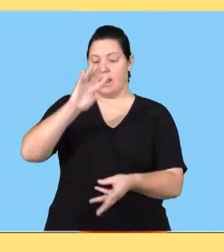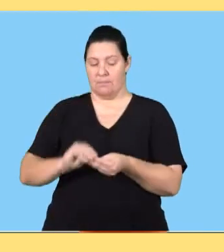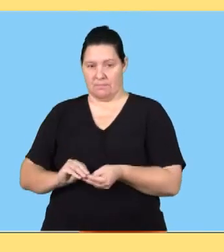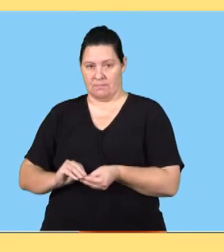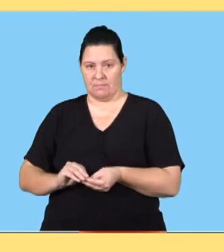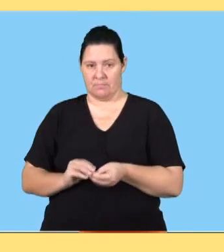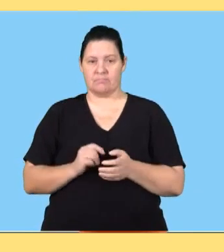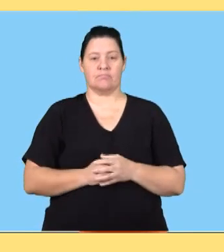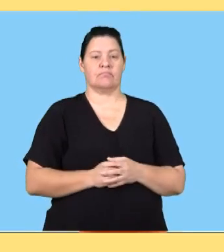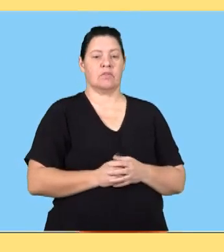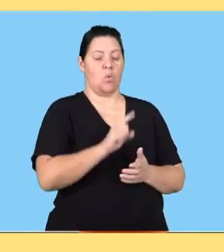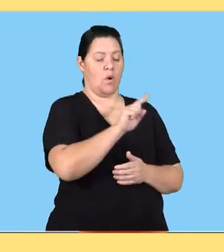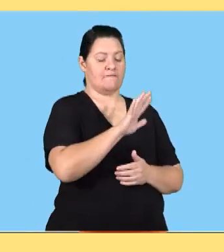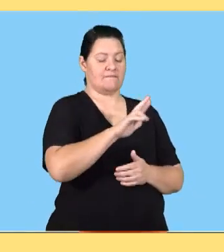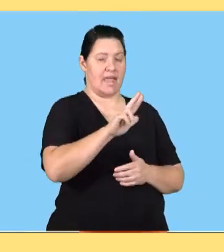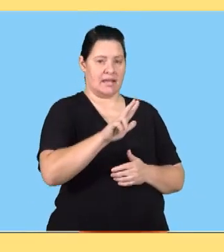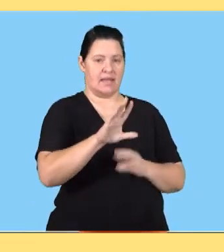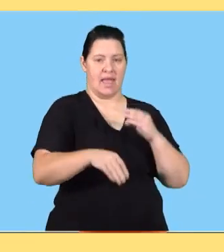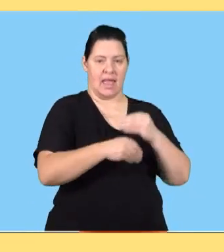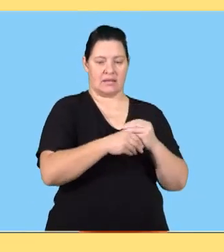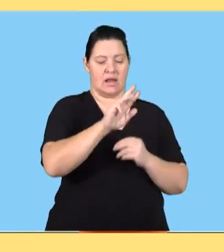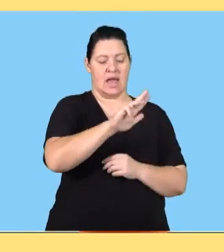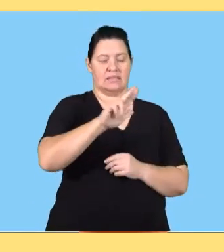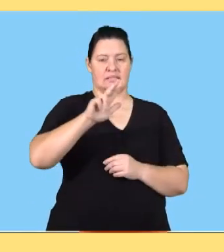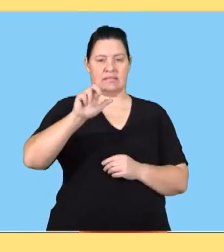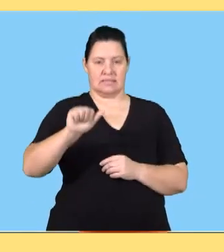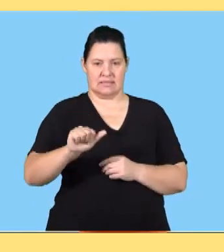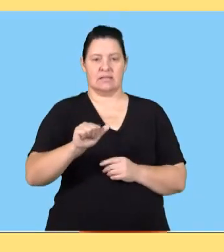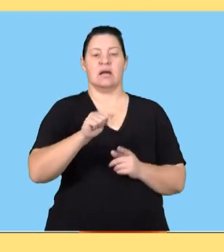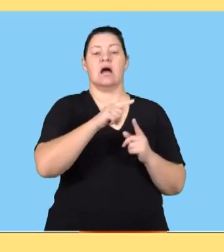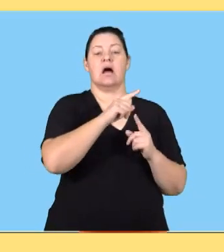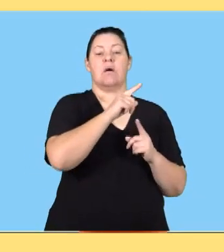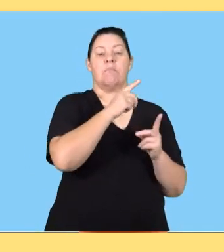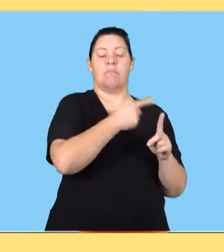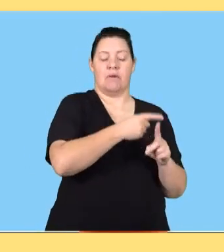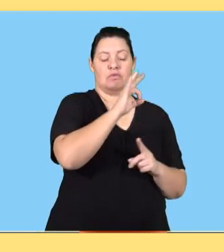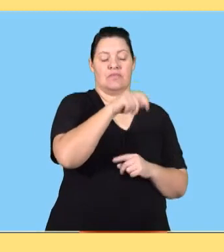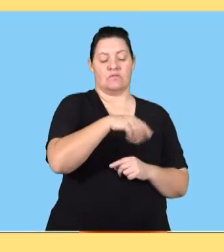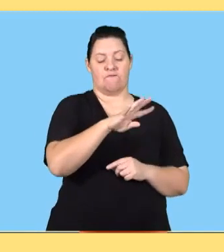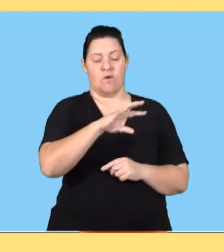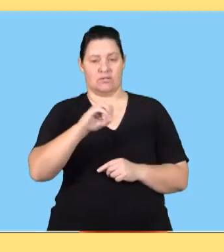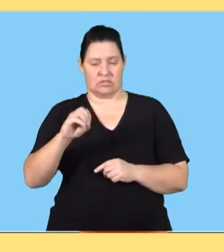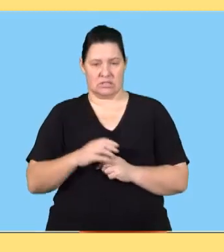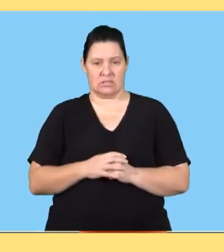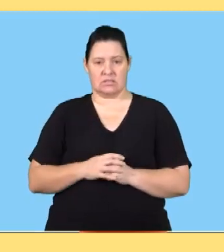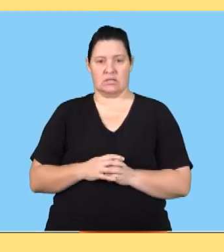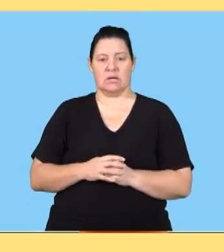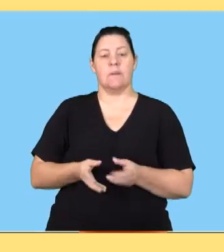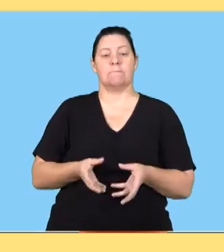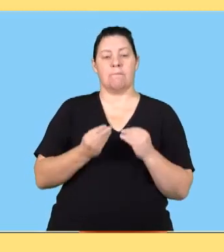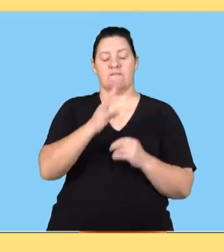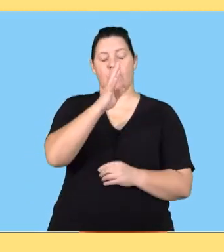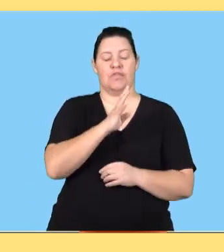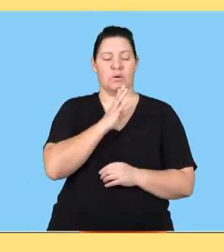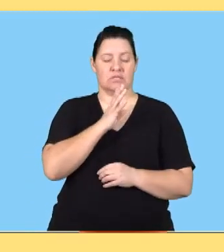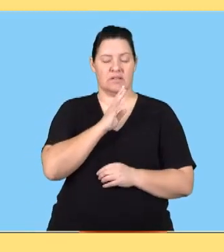your calculator. We're going to add 158 plus 960 and 3,400. You punch that in the calculator,